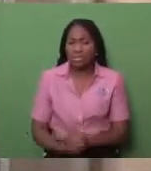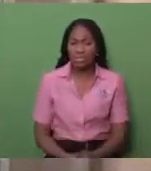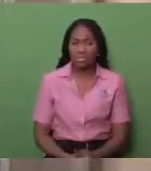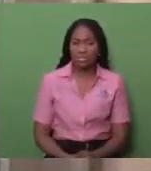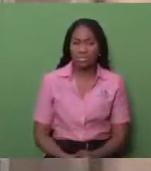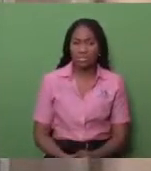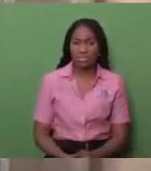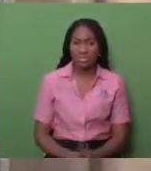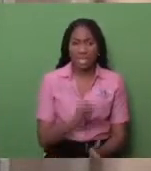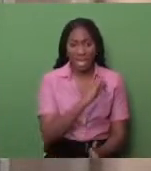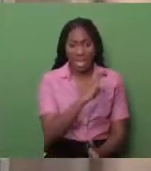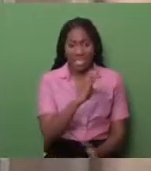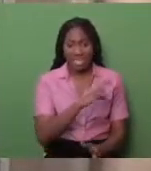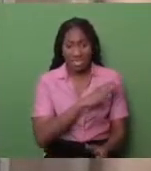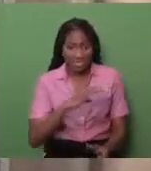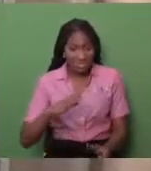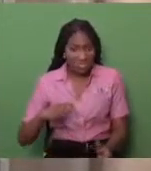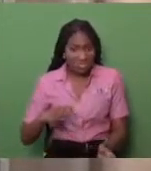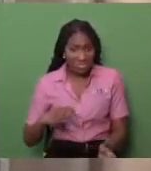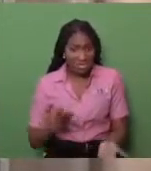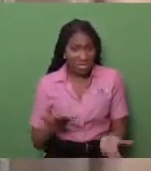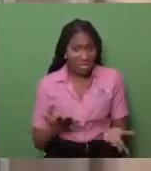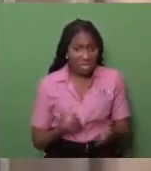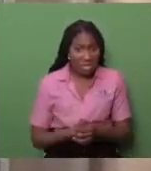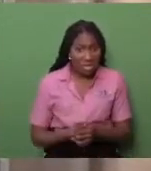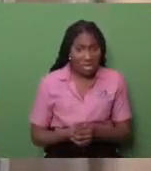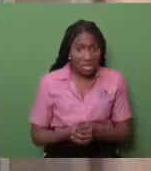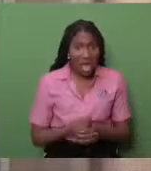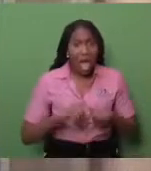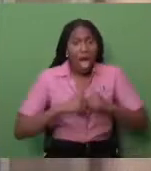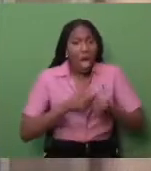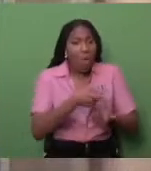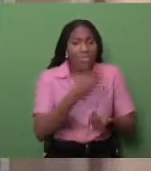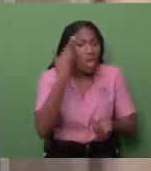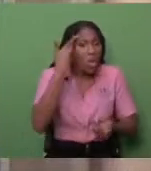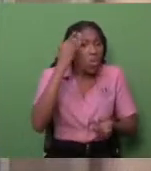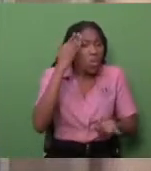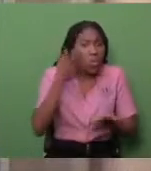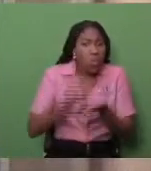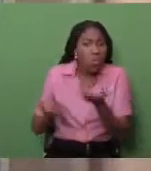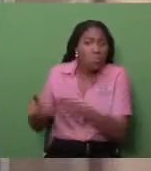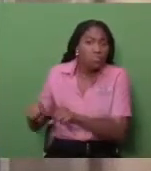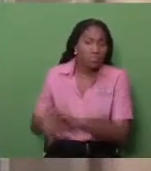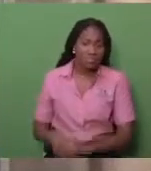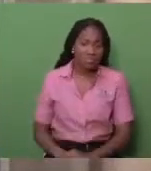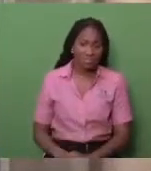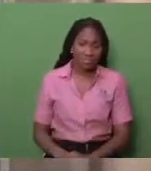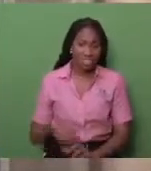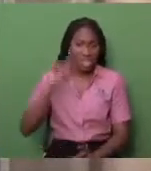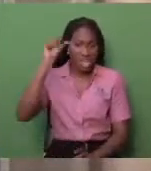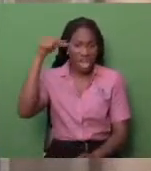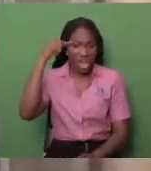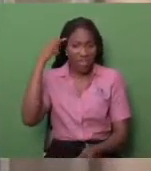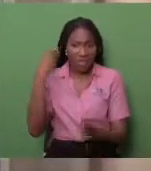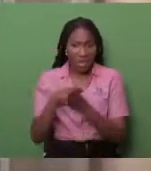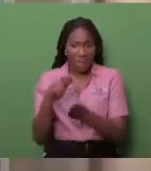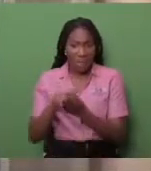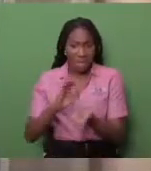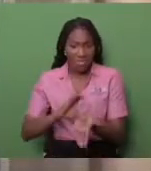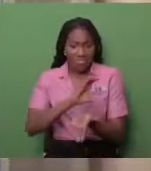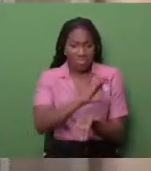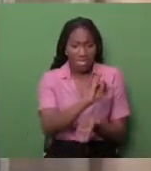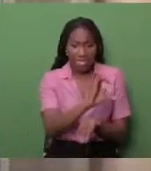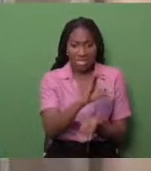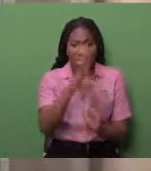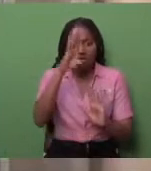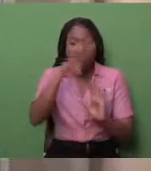Commission under-resourced to detect these matters? Government has slashed the recurrent expenditure to the Integrity Commission. Where,